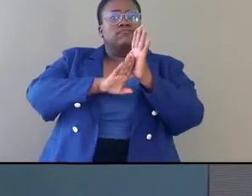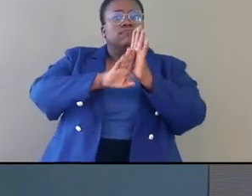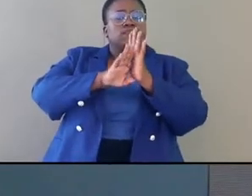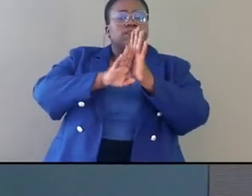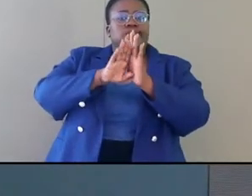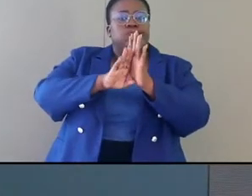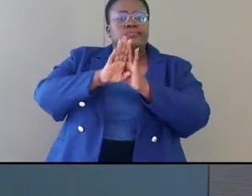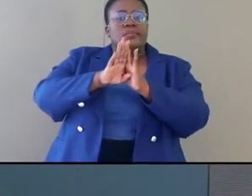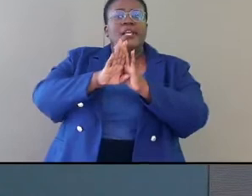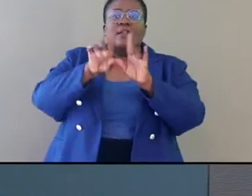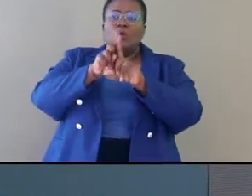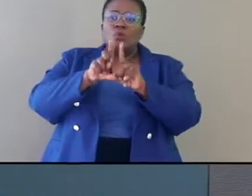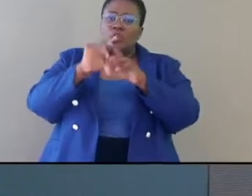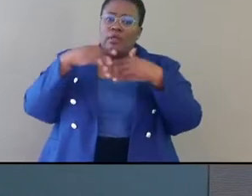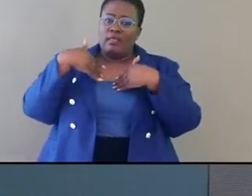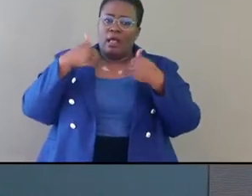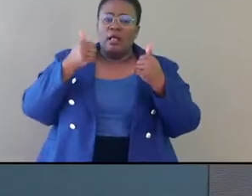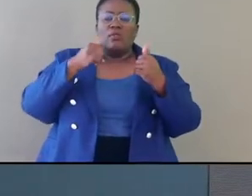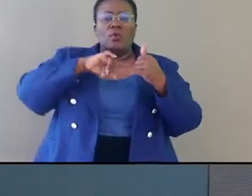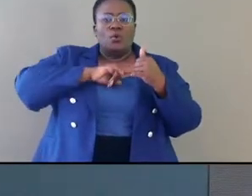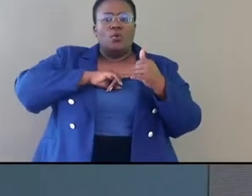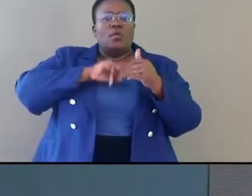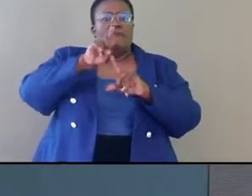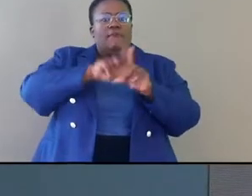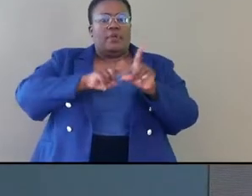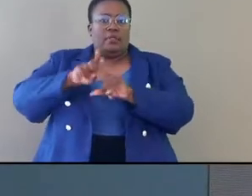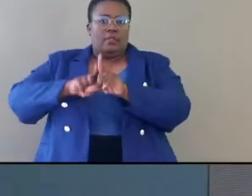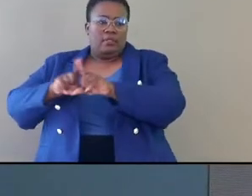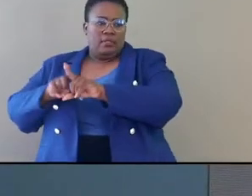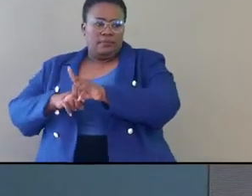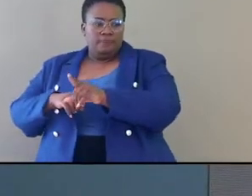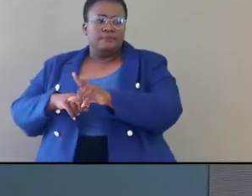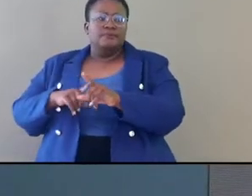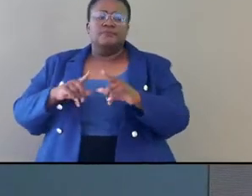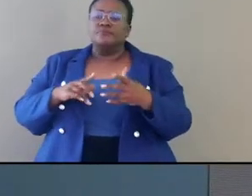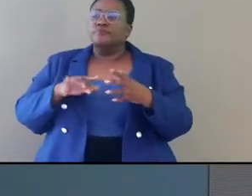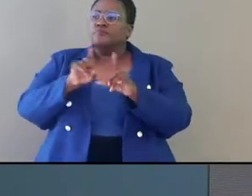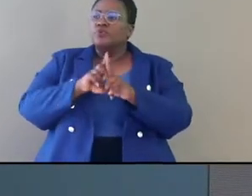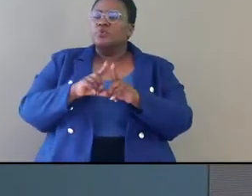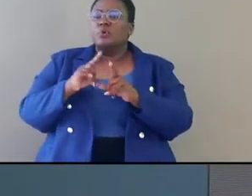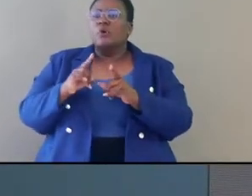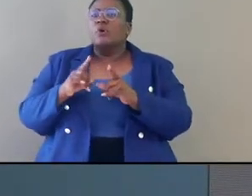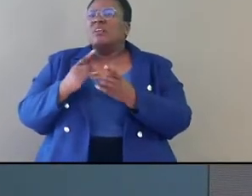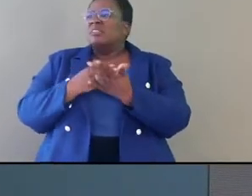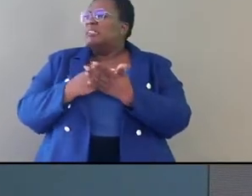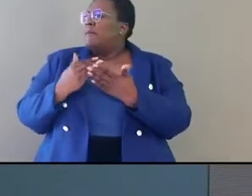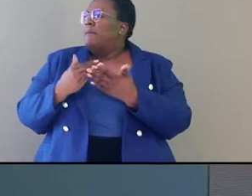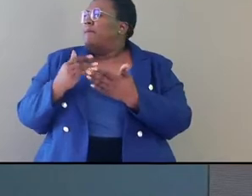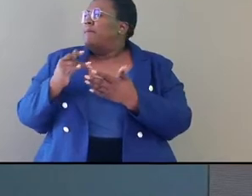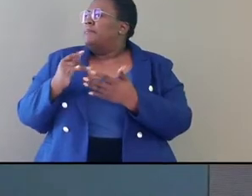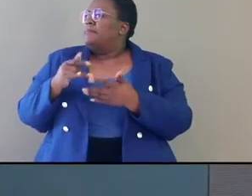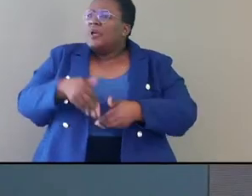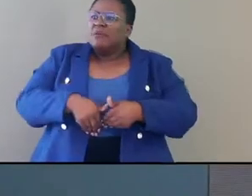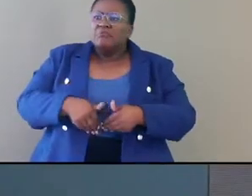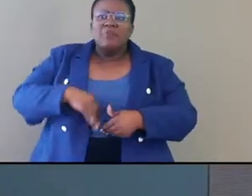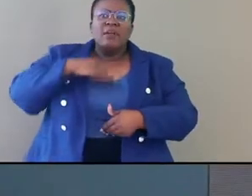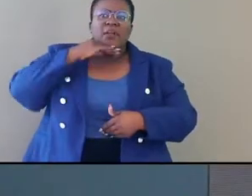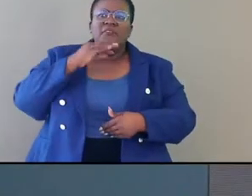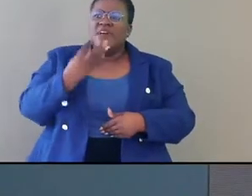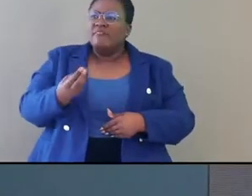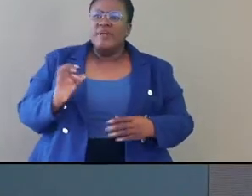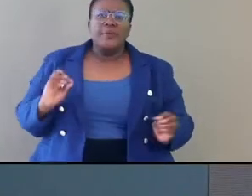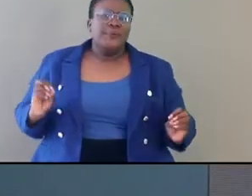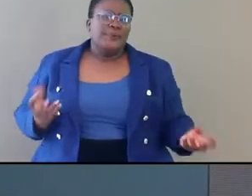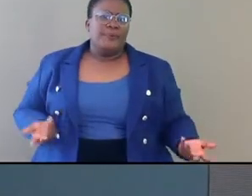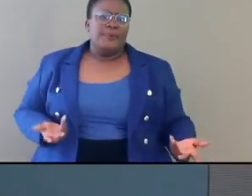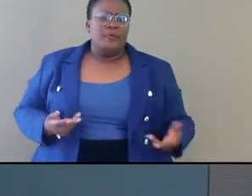even in health right? so there the under 5 mortality rate and then the burden of malnutrition I've heard some people talk about the malnutrition